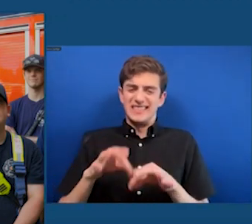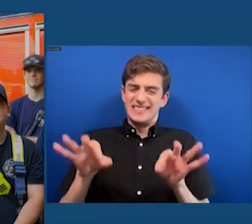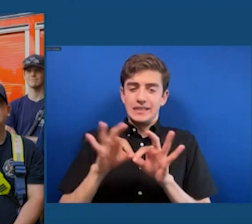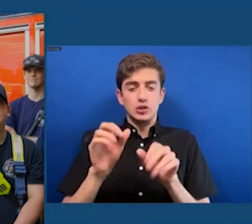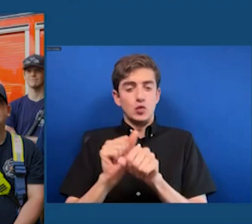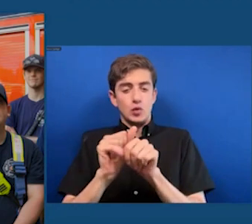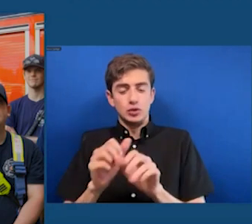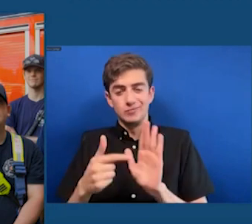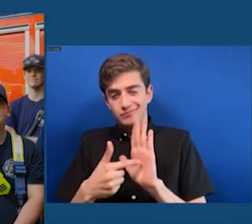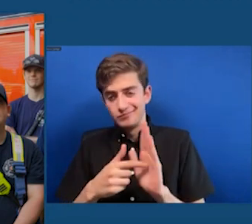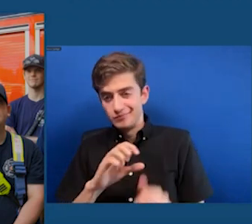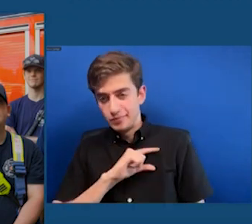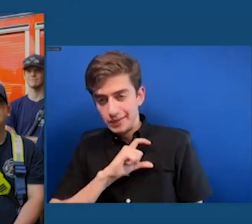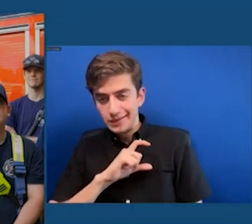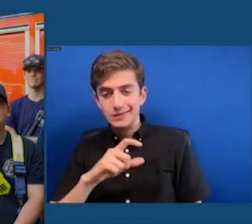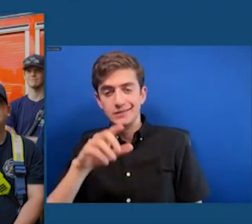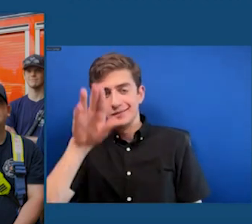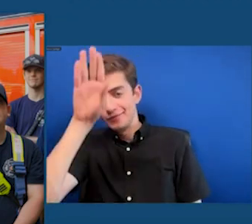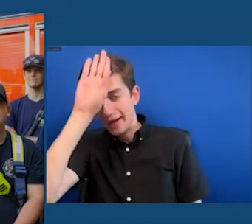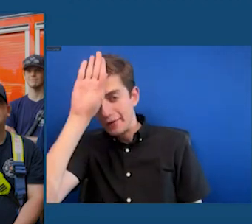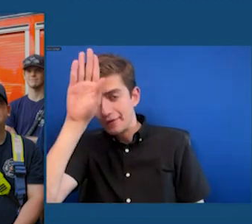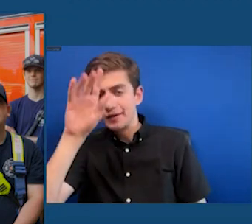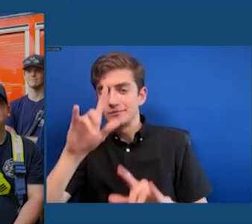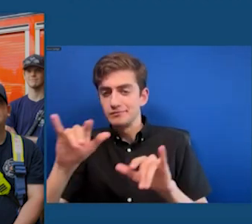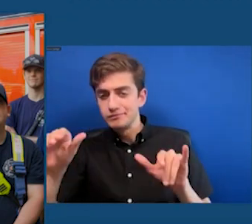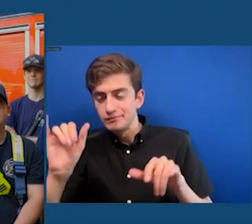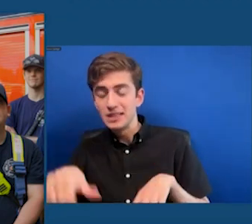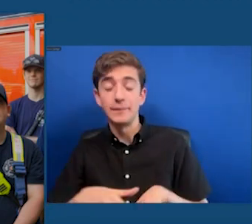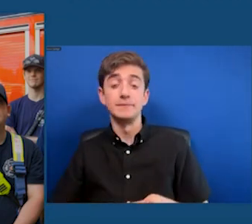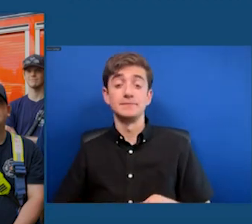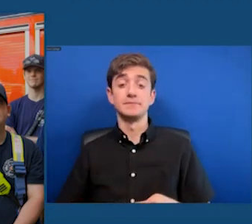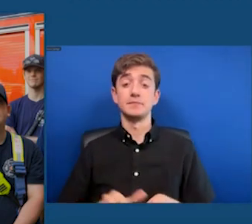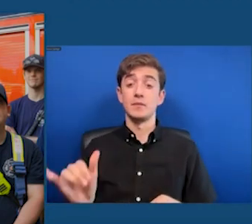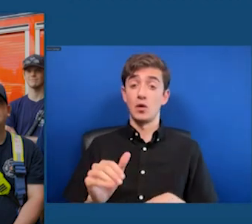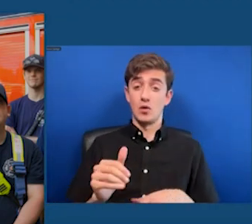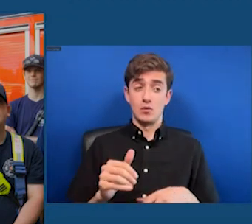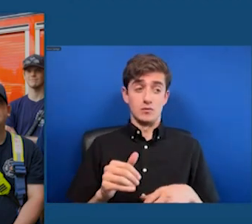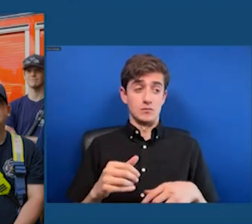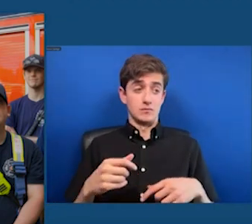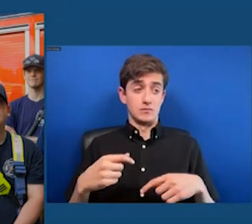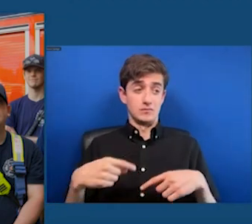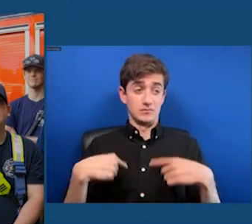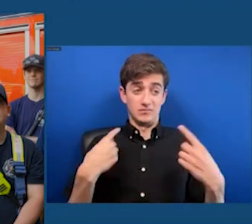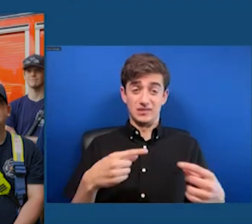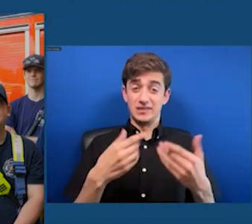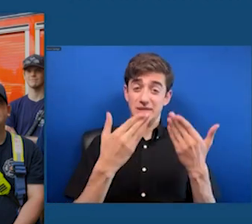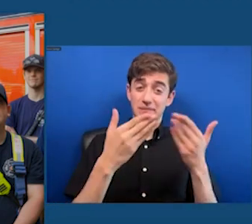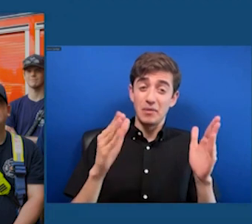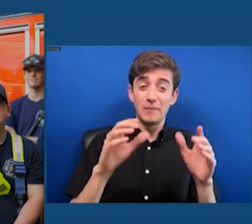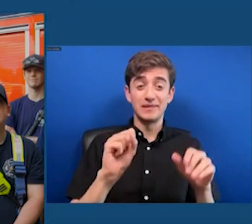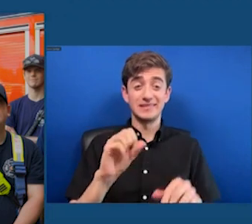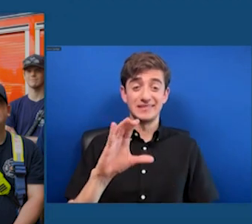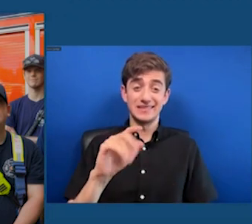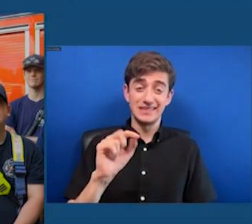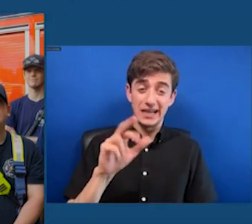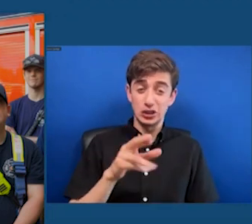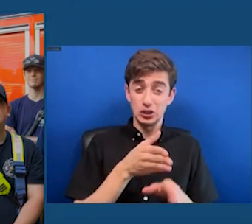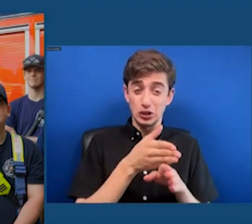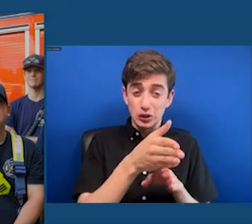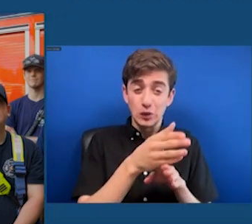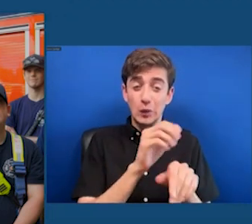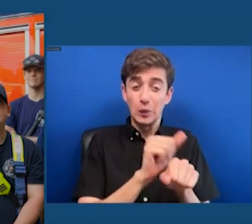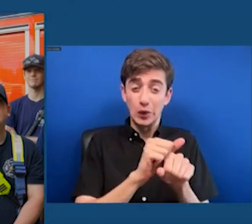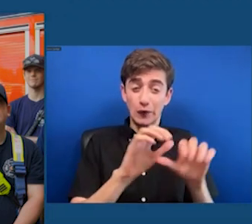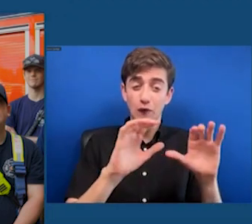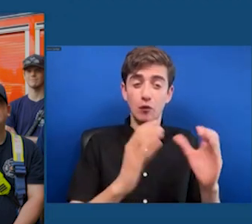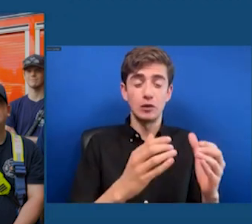firefighters. And we're also helping rebuild our depleted public sector workforce at both the state and